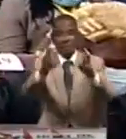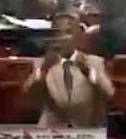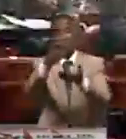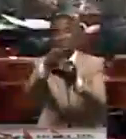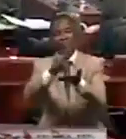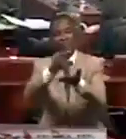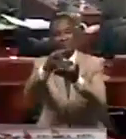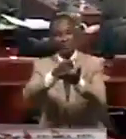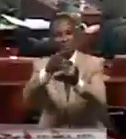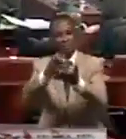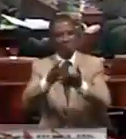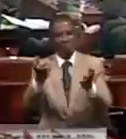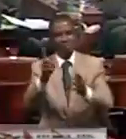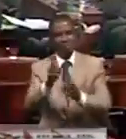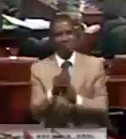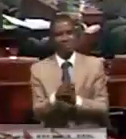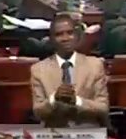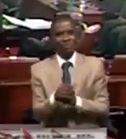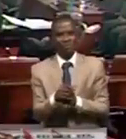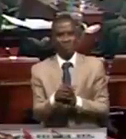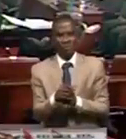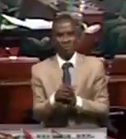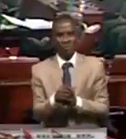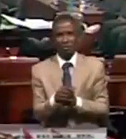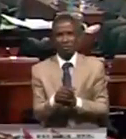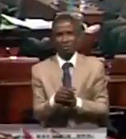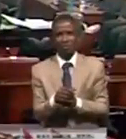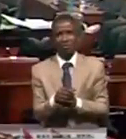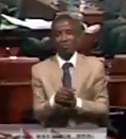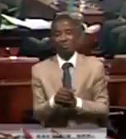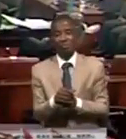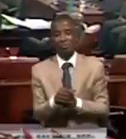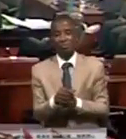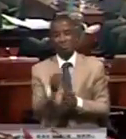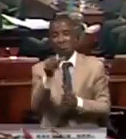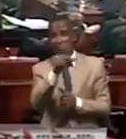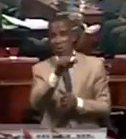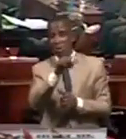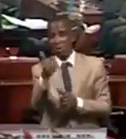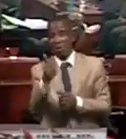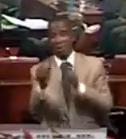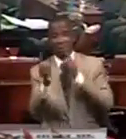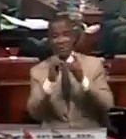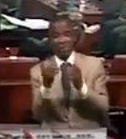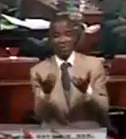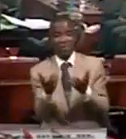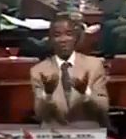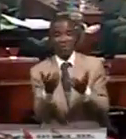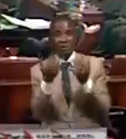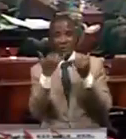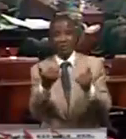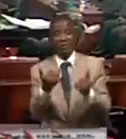This stage is proceedings at trial. So we have moved into trial stage.